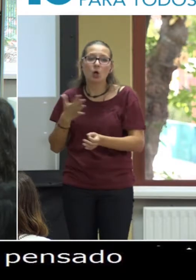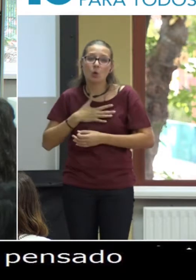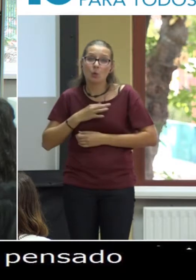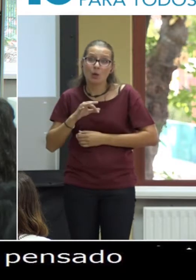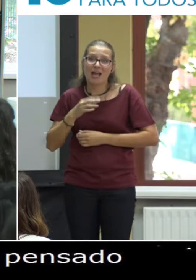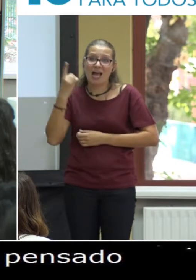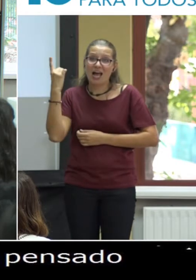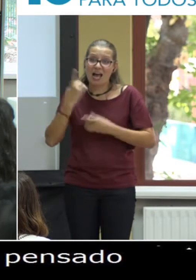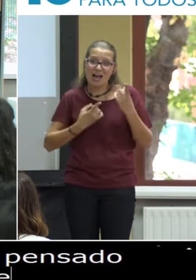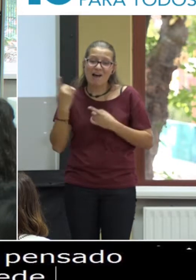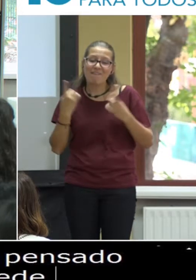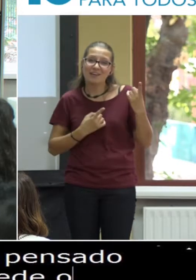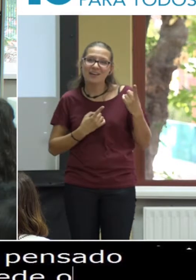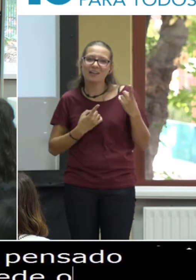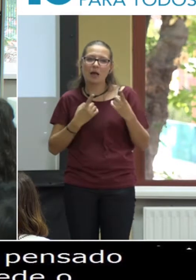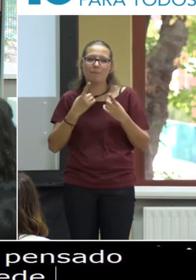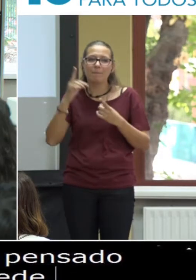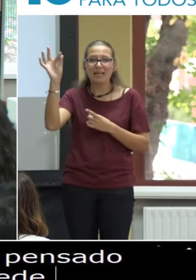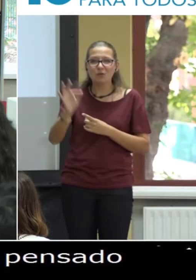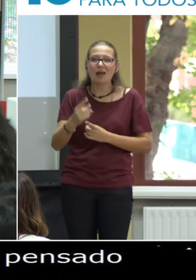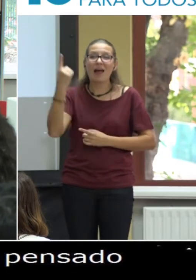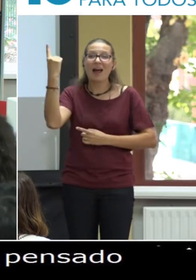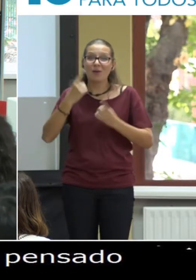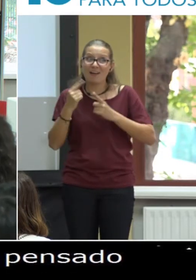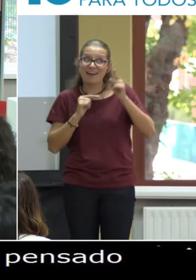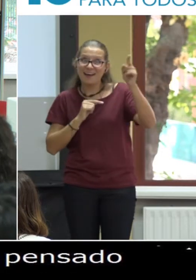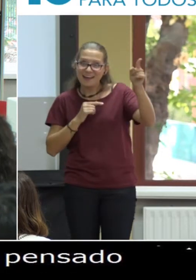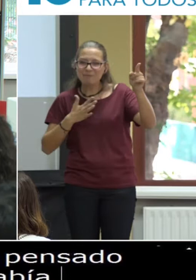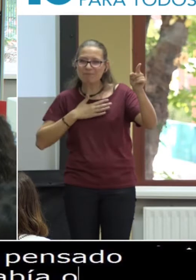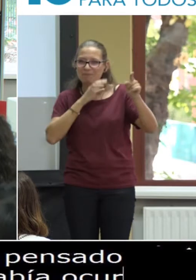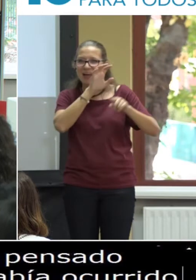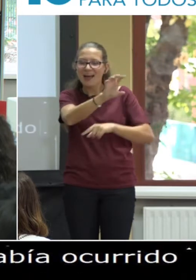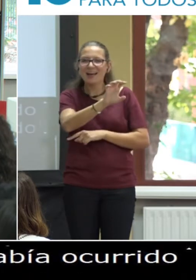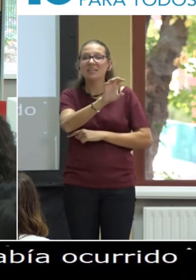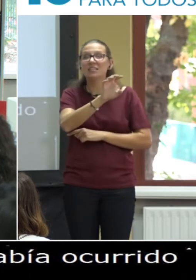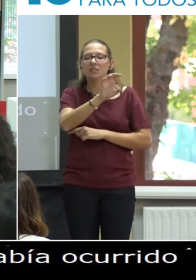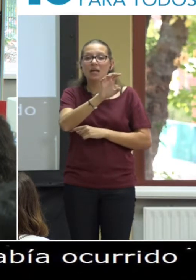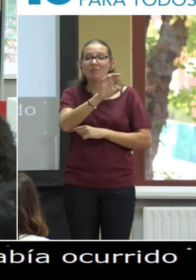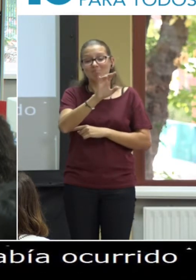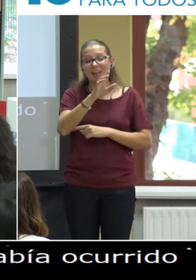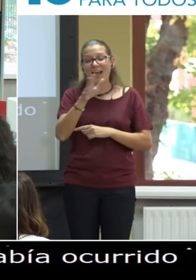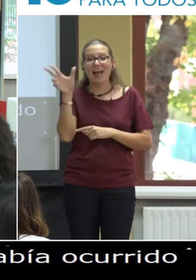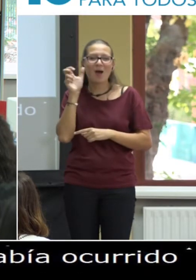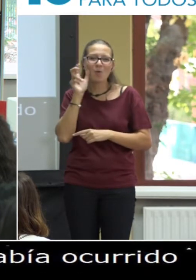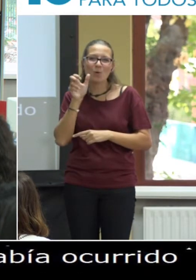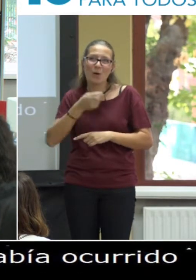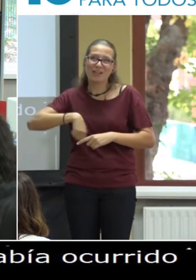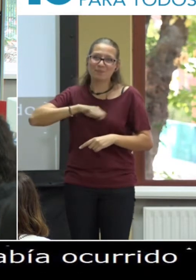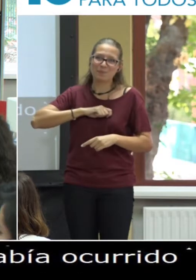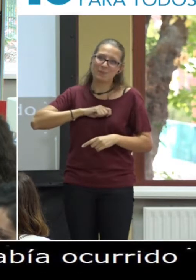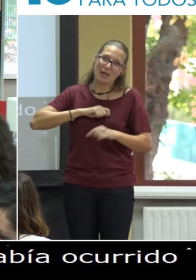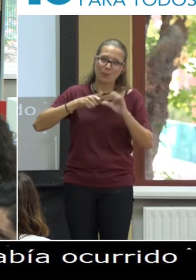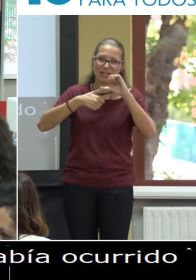having certain films in other languages? Because I got the app